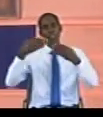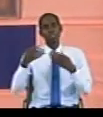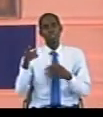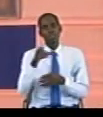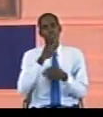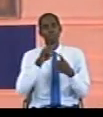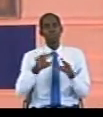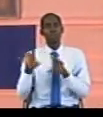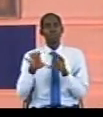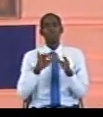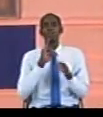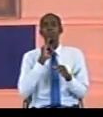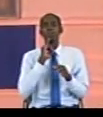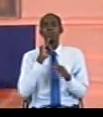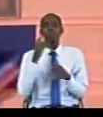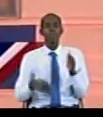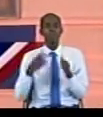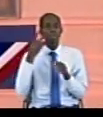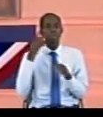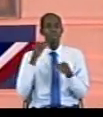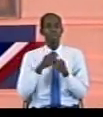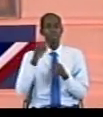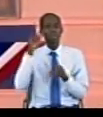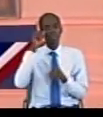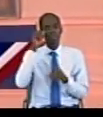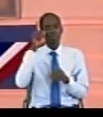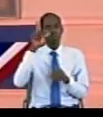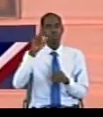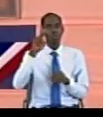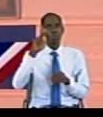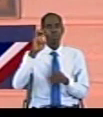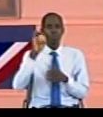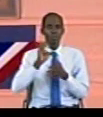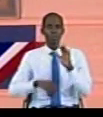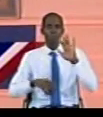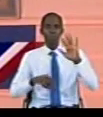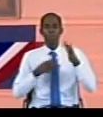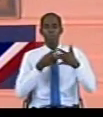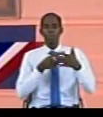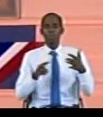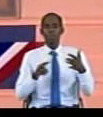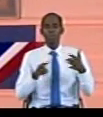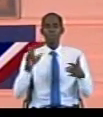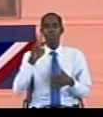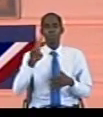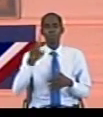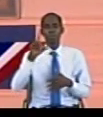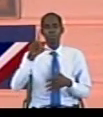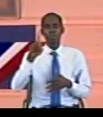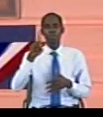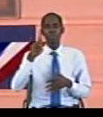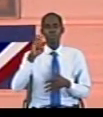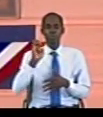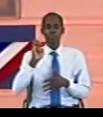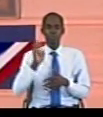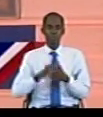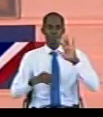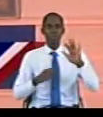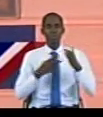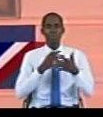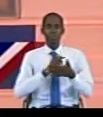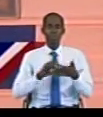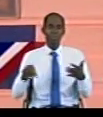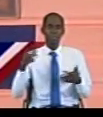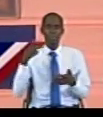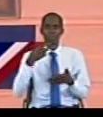verse 32. Luke chapter 5. Verse 32, the work he gave him to do. And then you understand the meaning of what he said, as